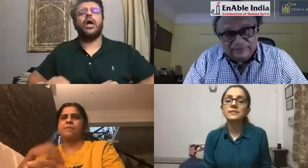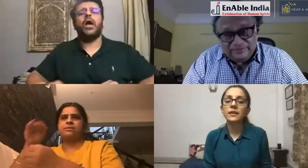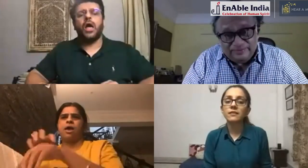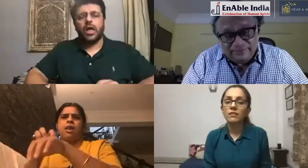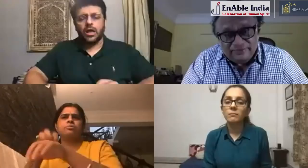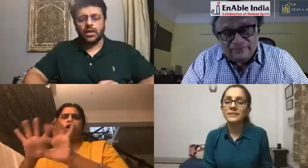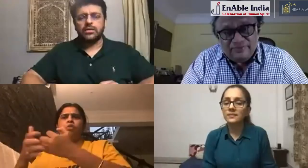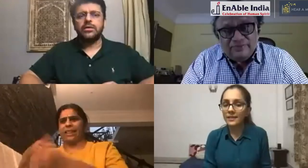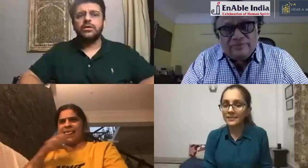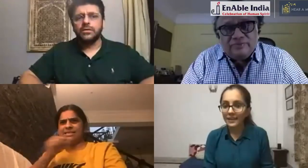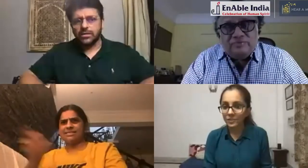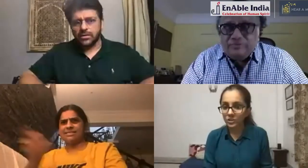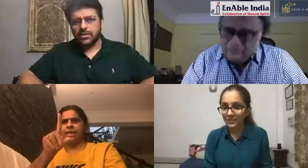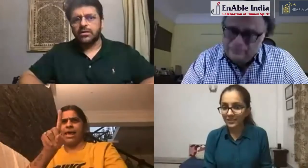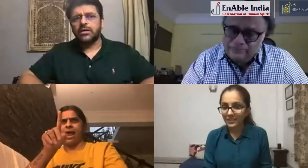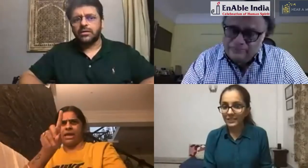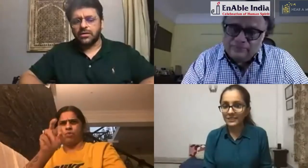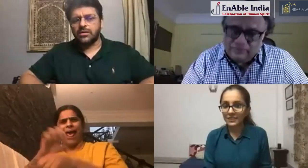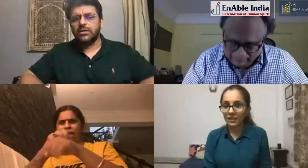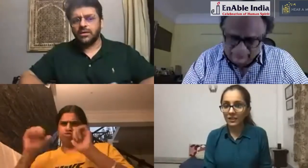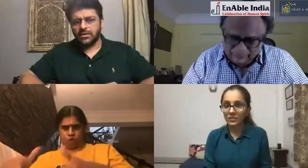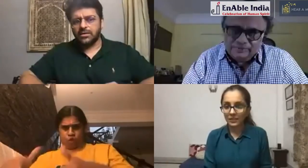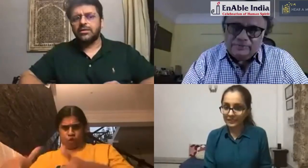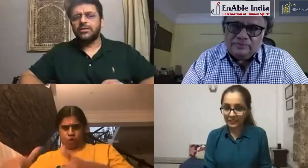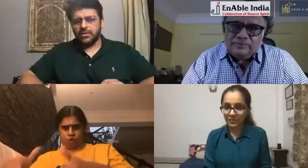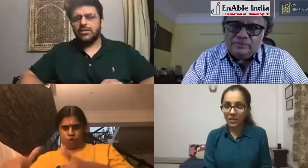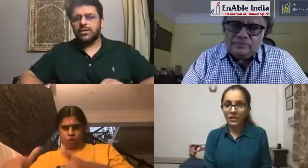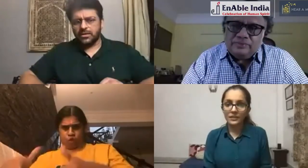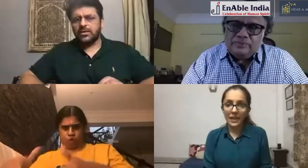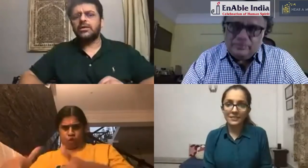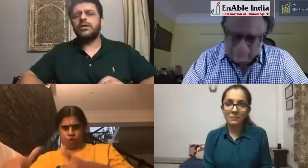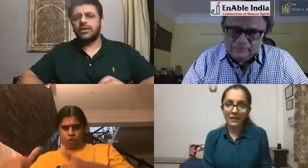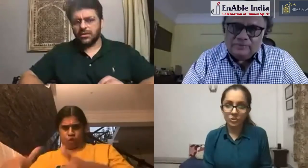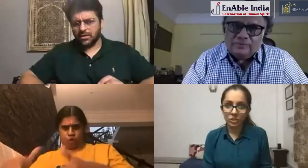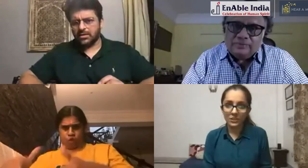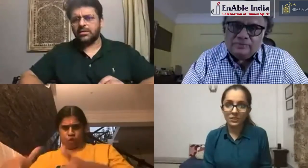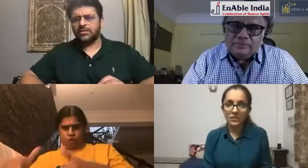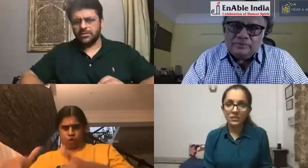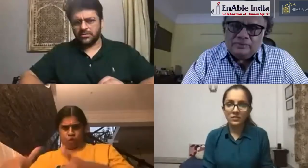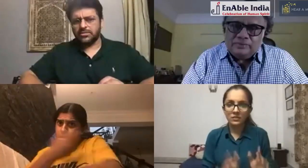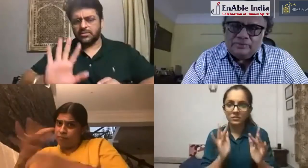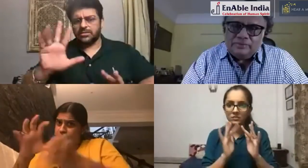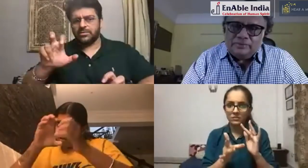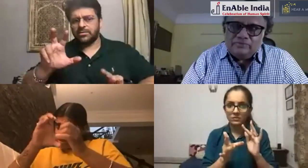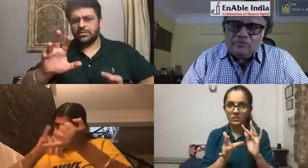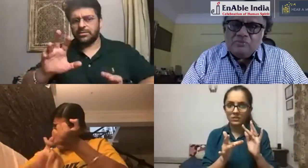for my son. My son has allergy. He's 18. He has some allergy.